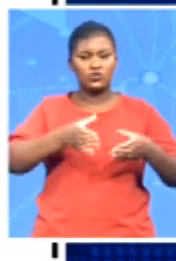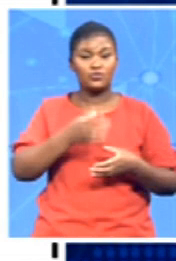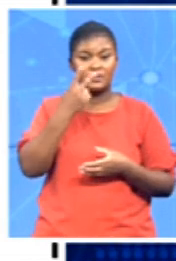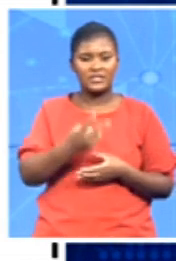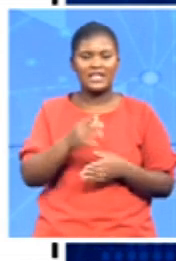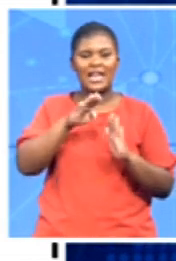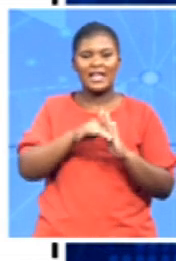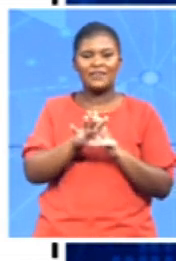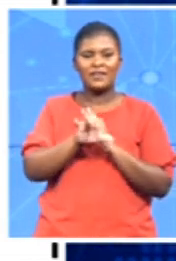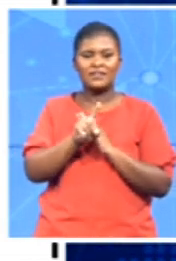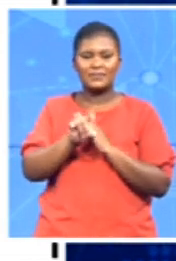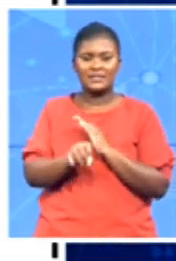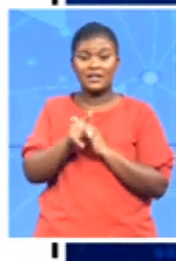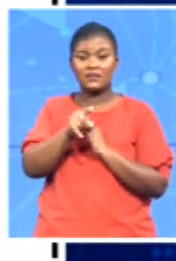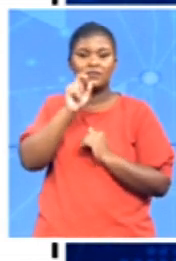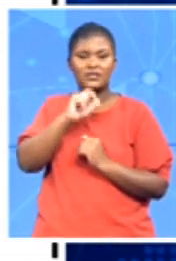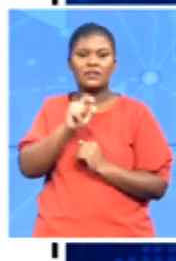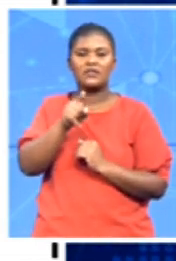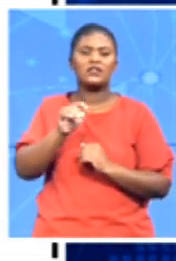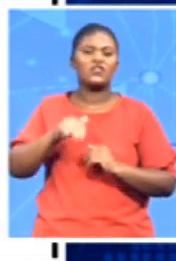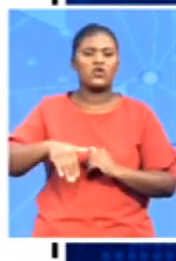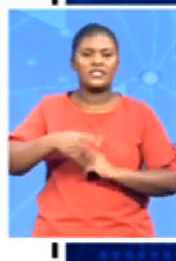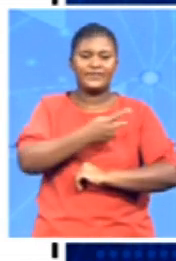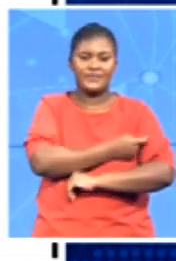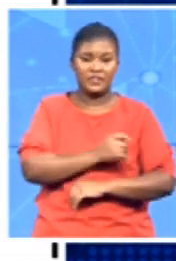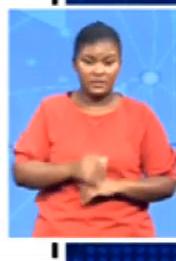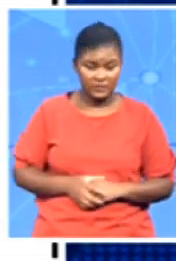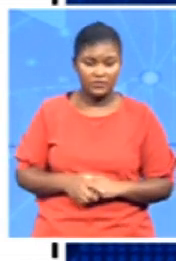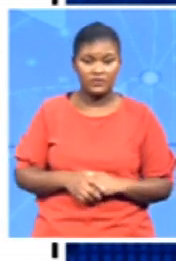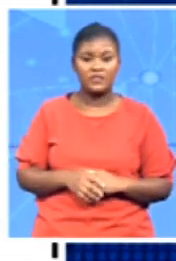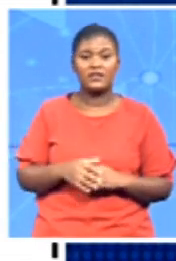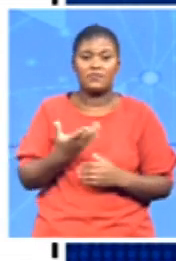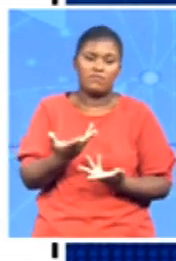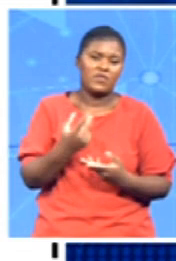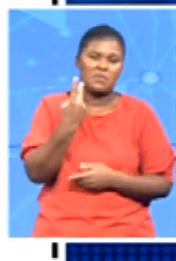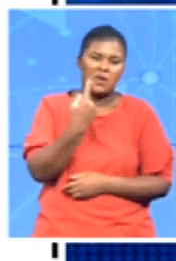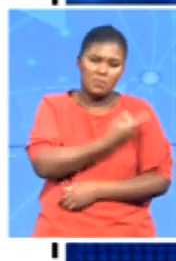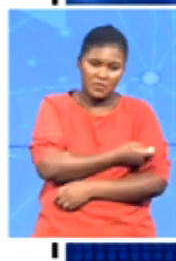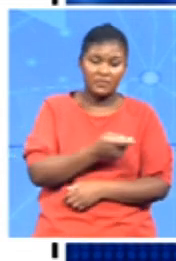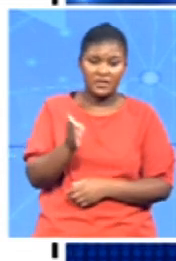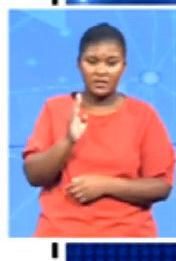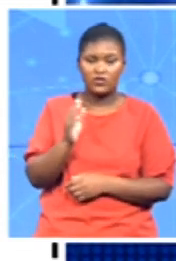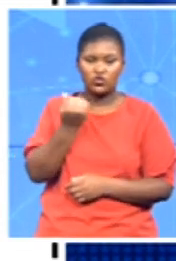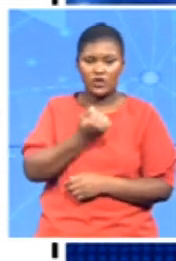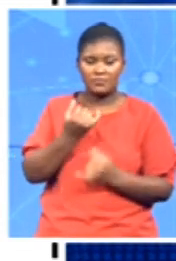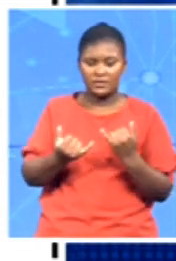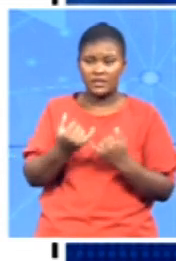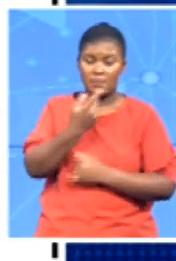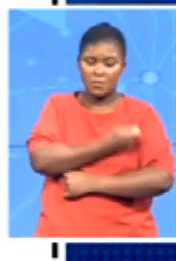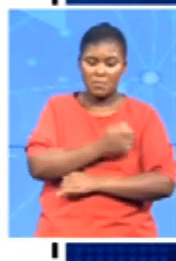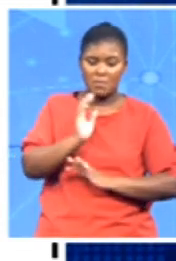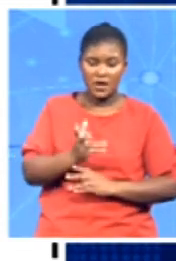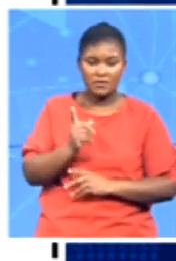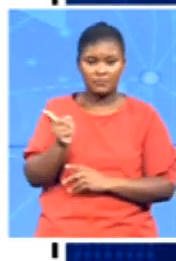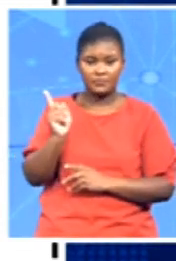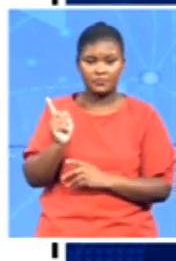group is fully vaccinated, or have at least one vaccine, sorry. And you can see that this is where we need to do a big